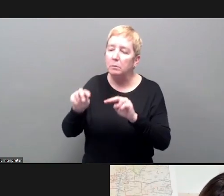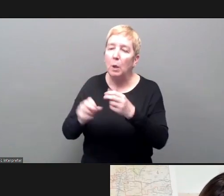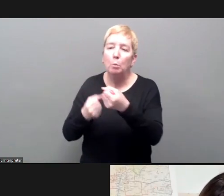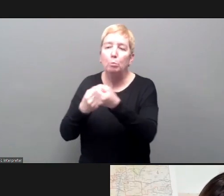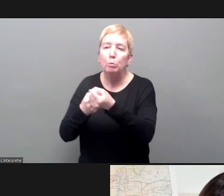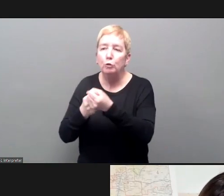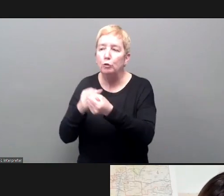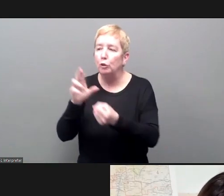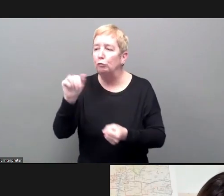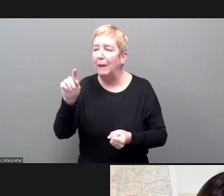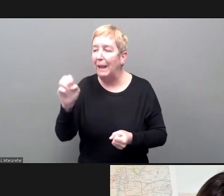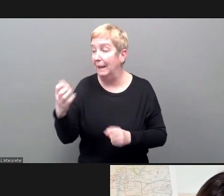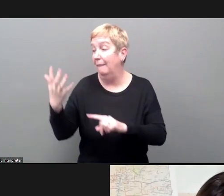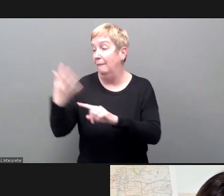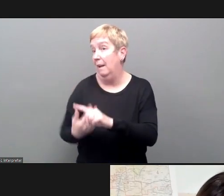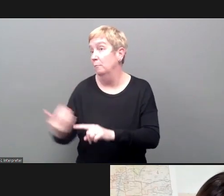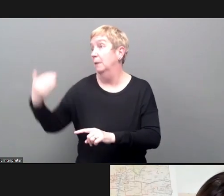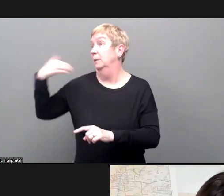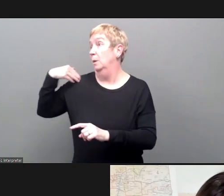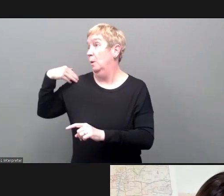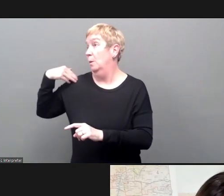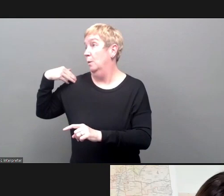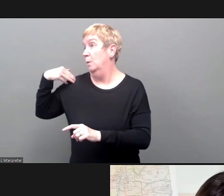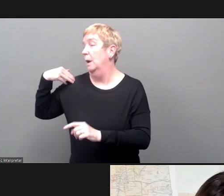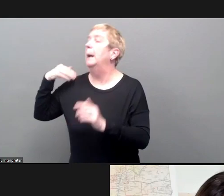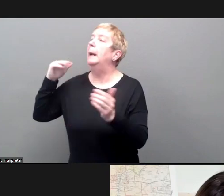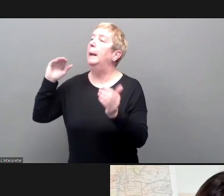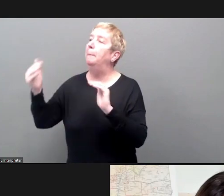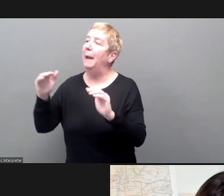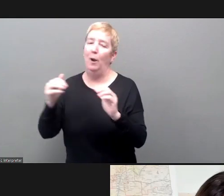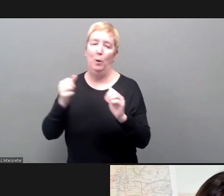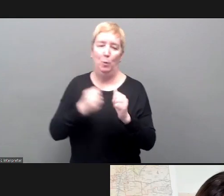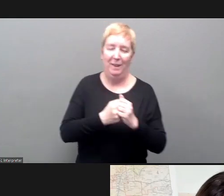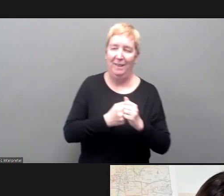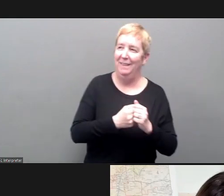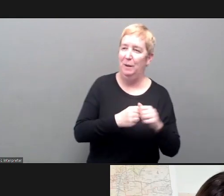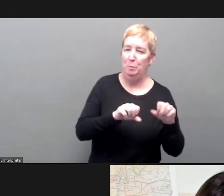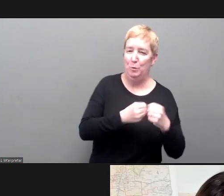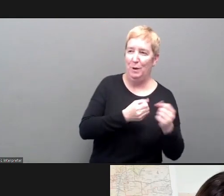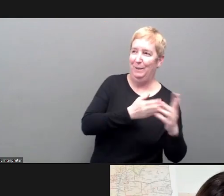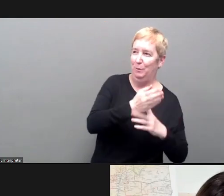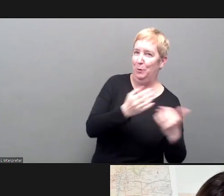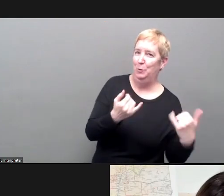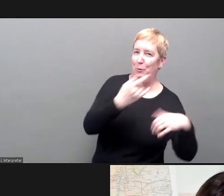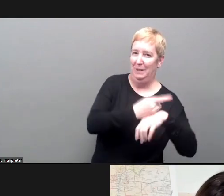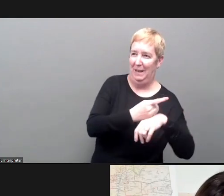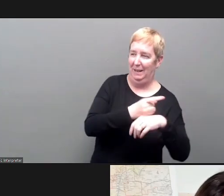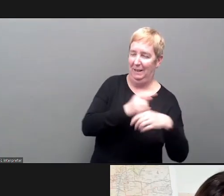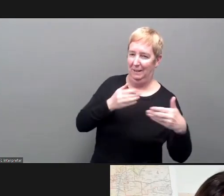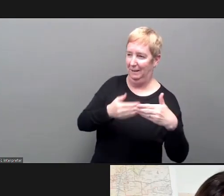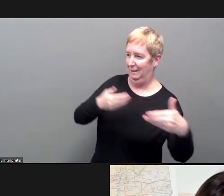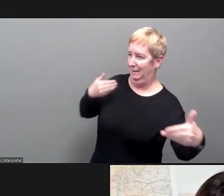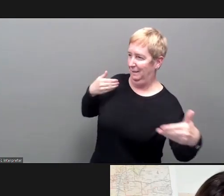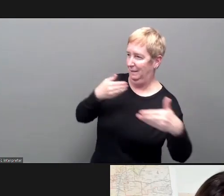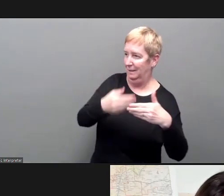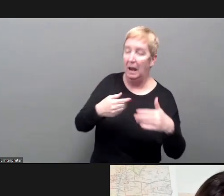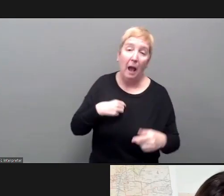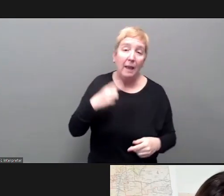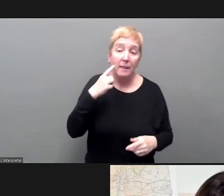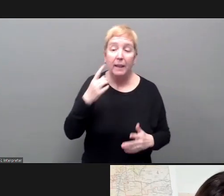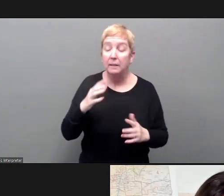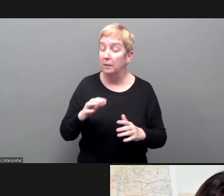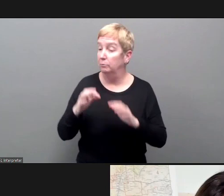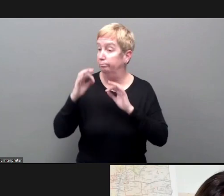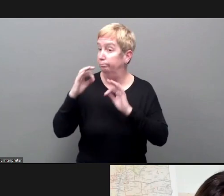to the breakthrough rate today, because, each day people roll off. I think there is an optimal rate of boosting we'd